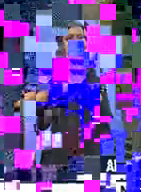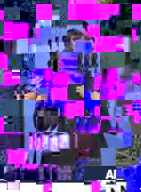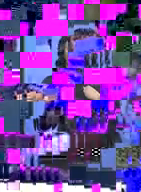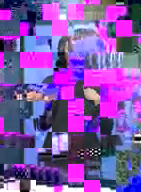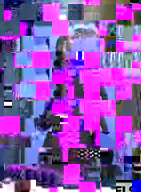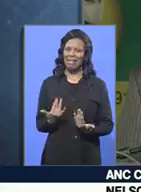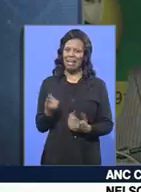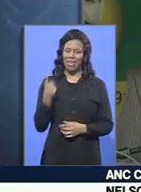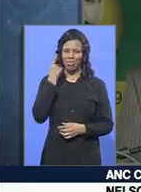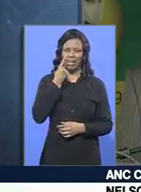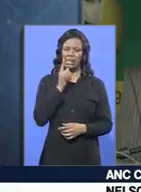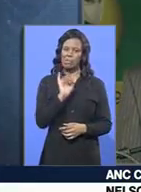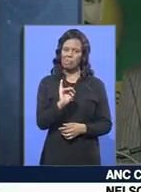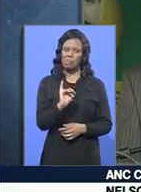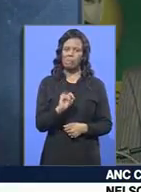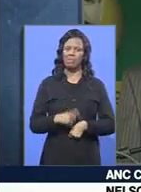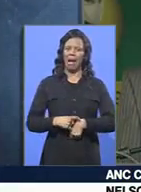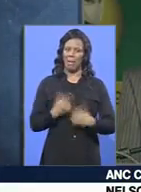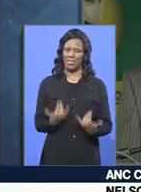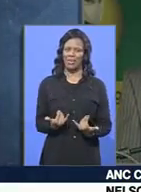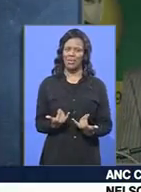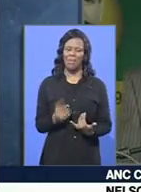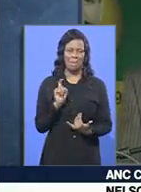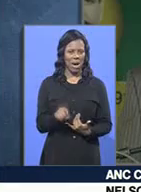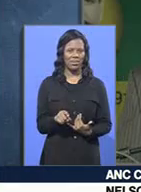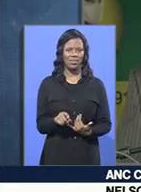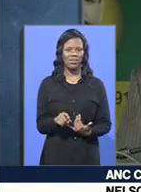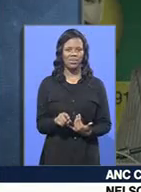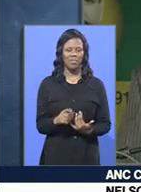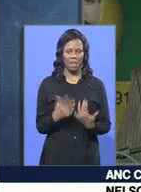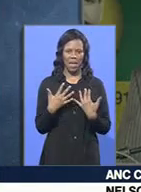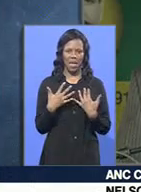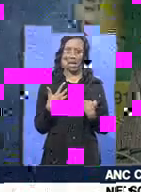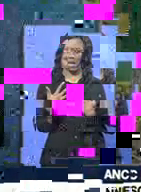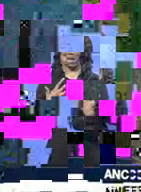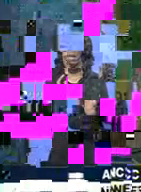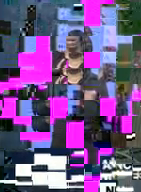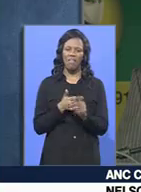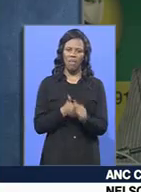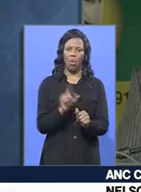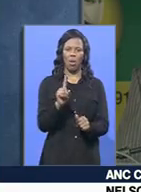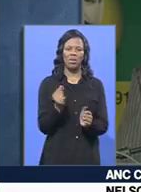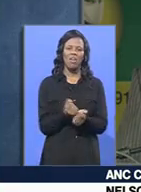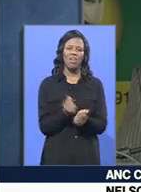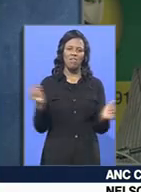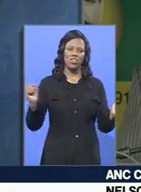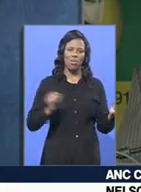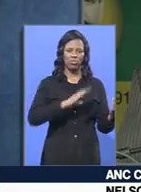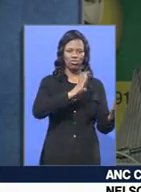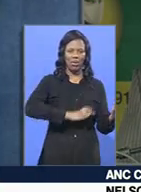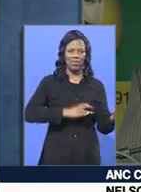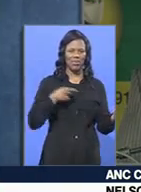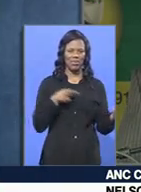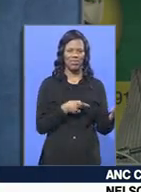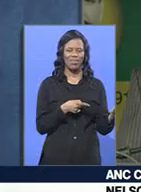The time had come to implement the assertions in the Freedom Charter that